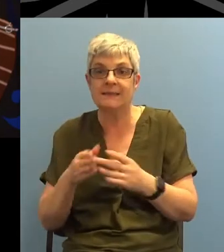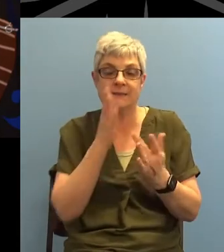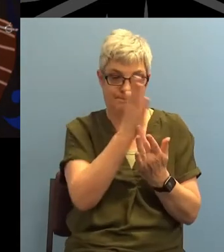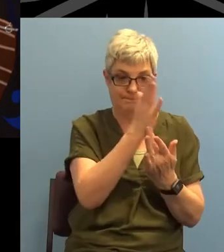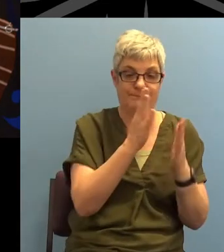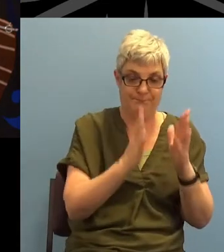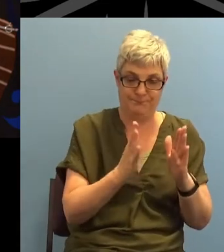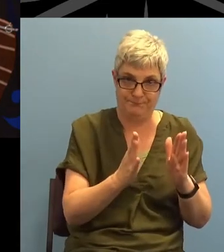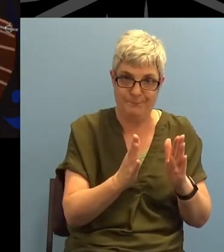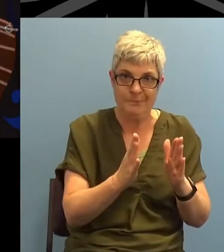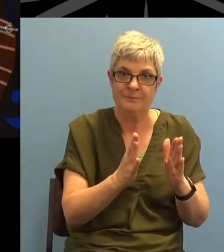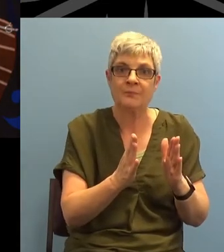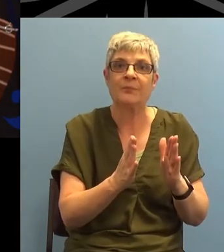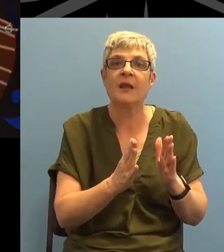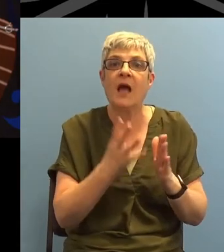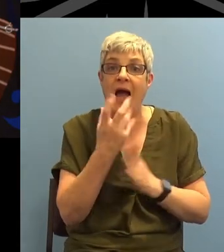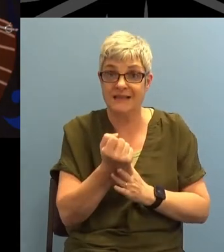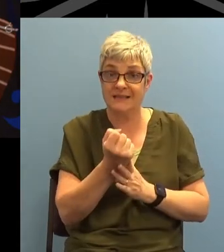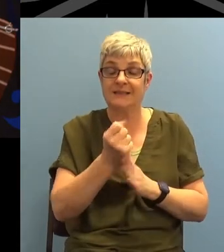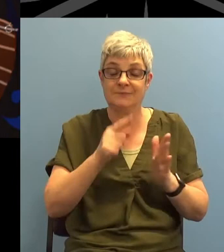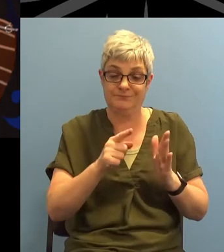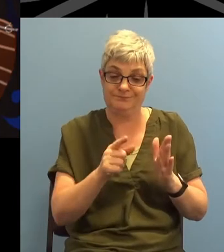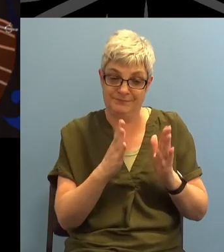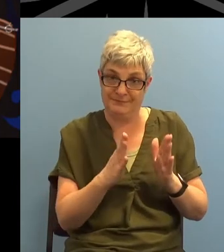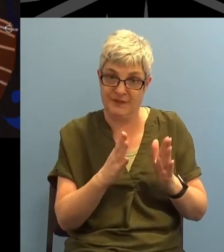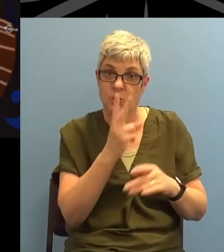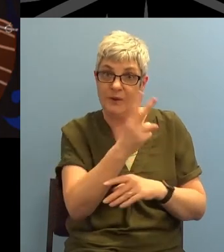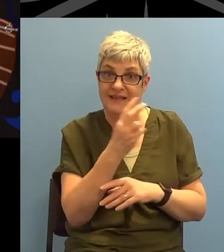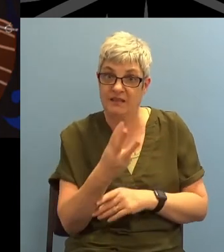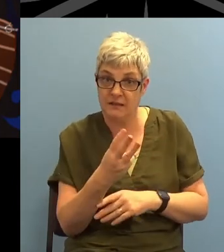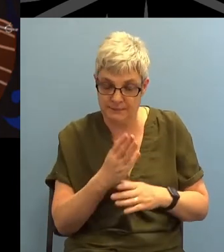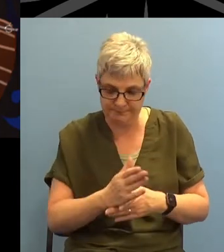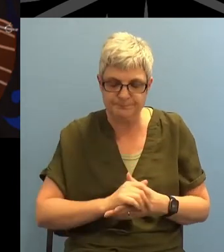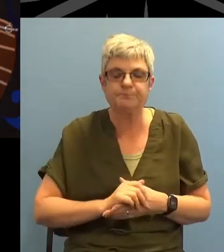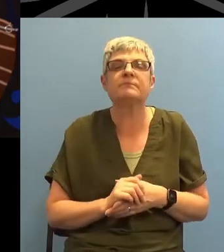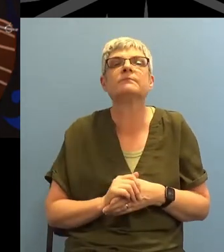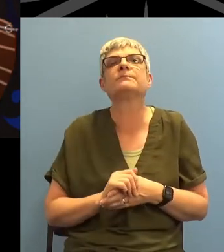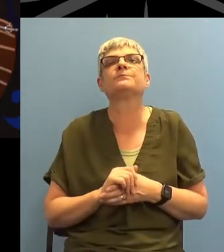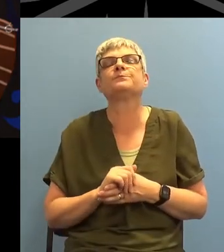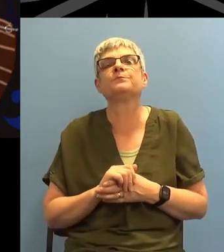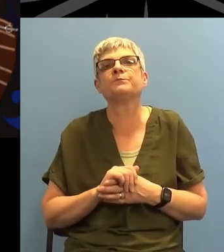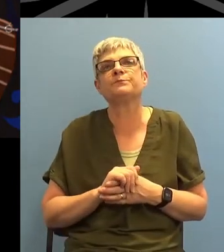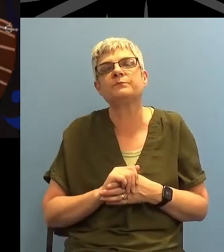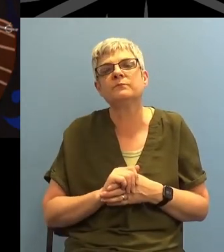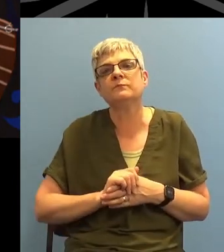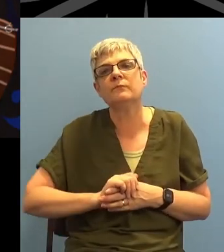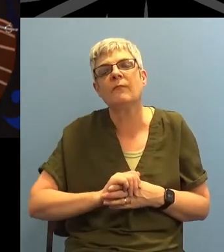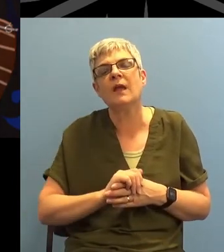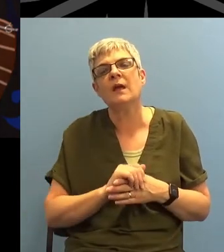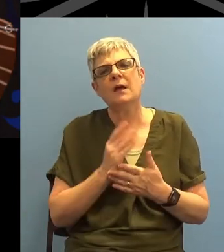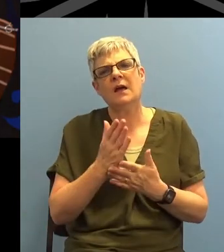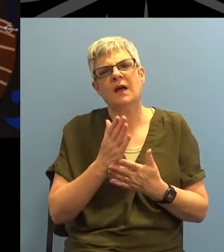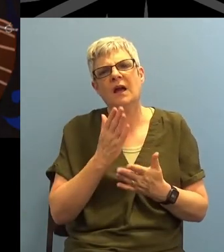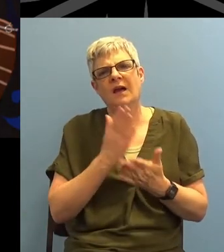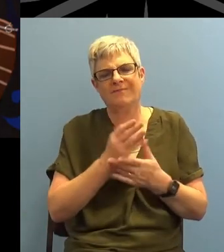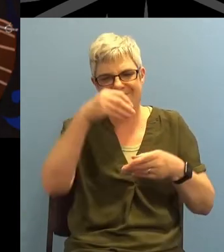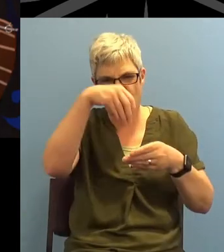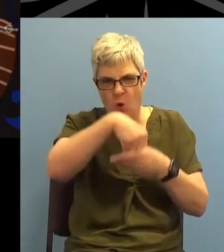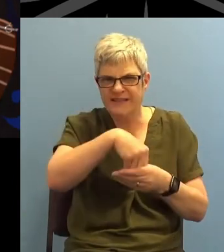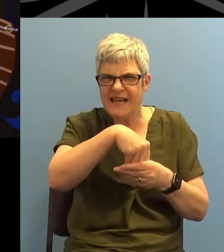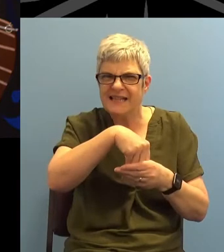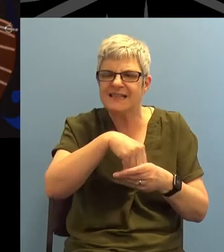here's the middle chapters, one of which is this chapter 23. And the